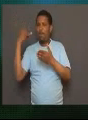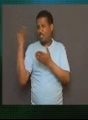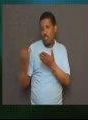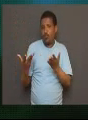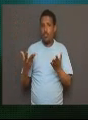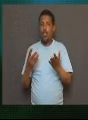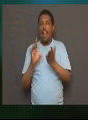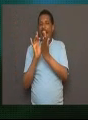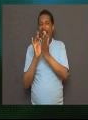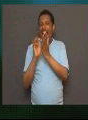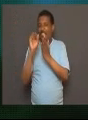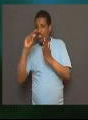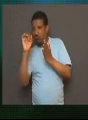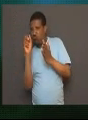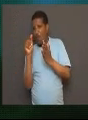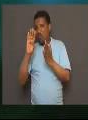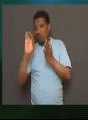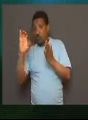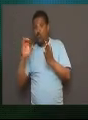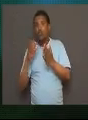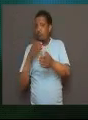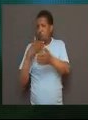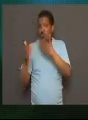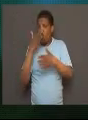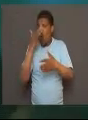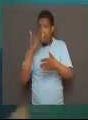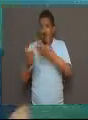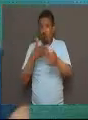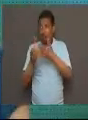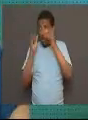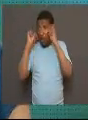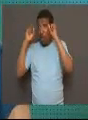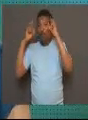are usually quite easy to understand.